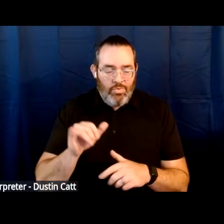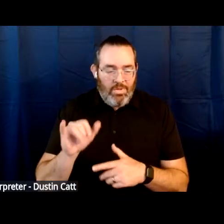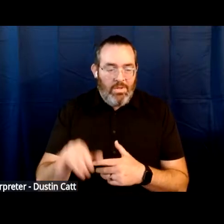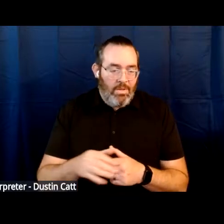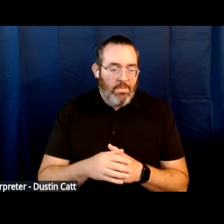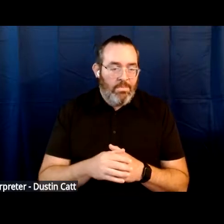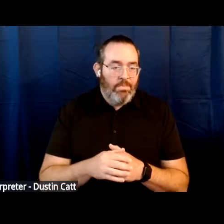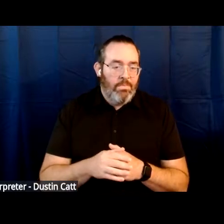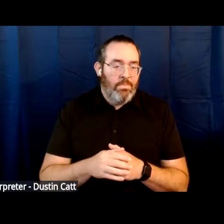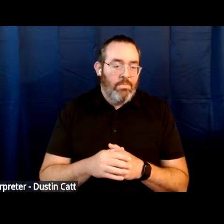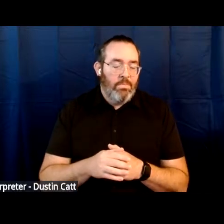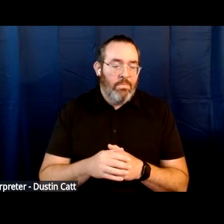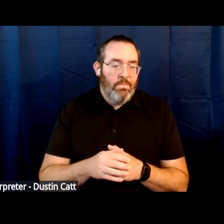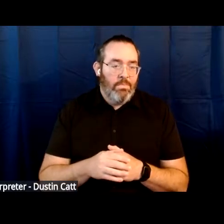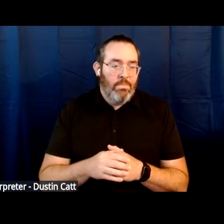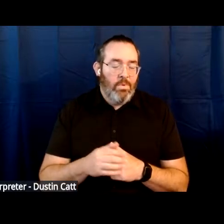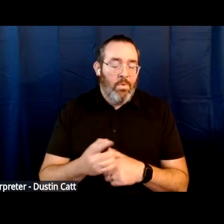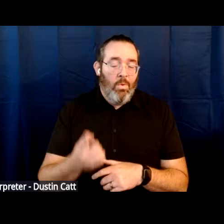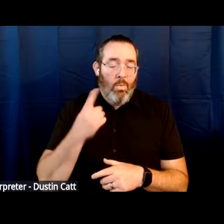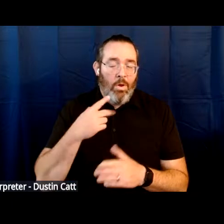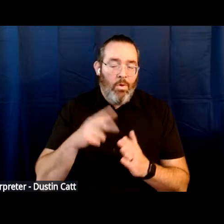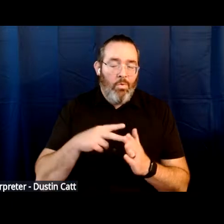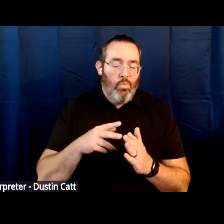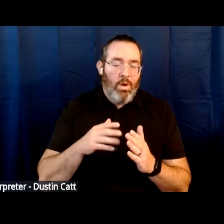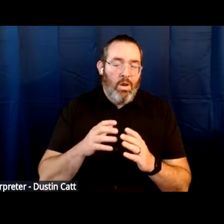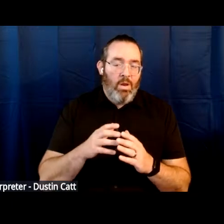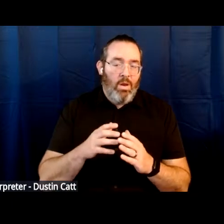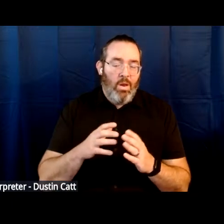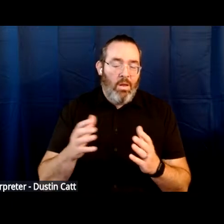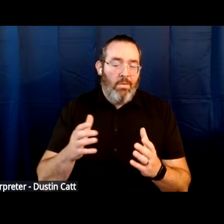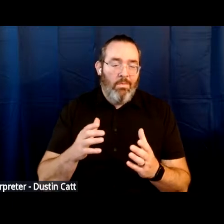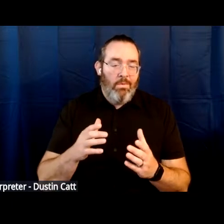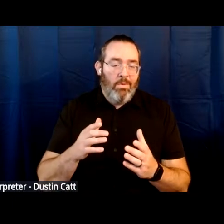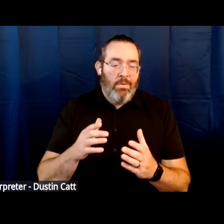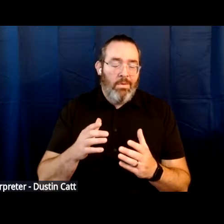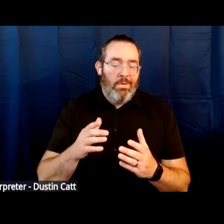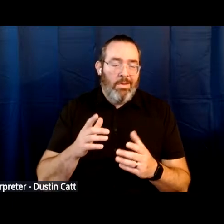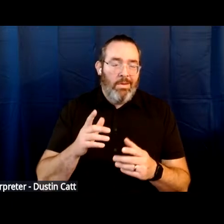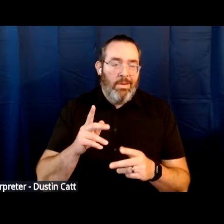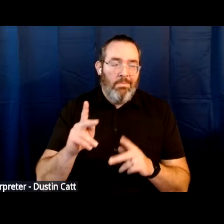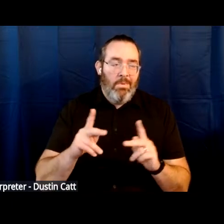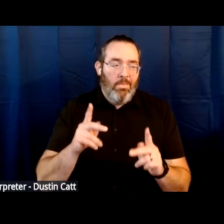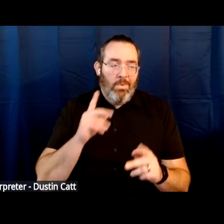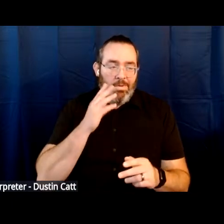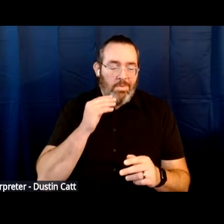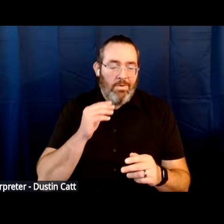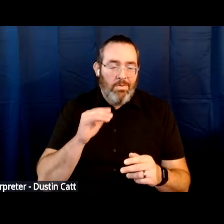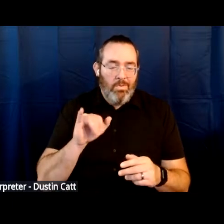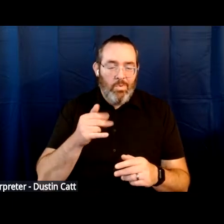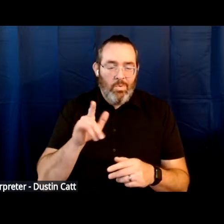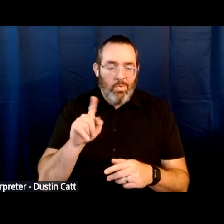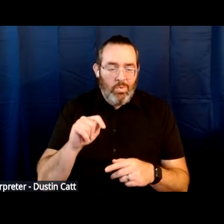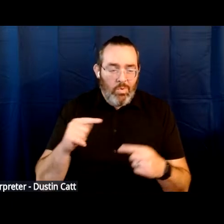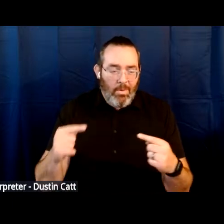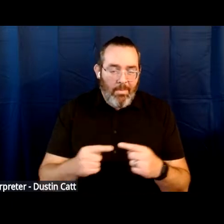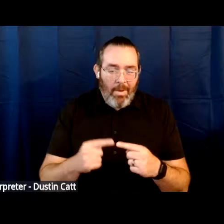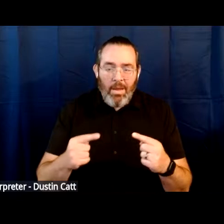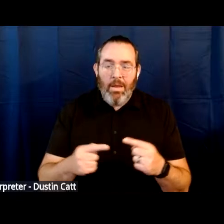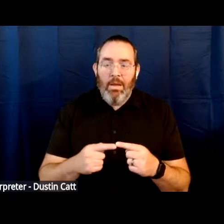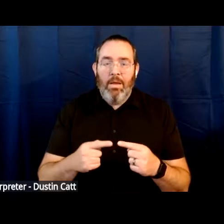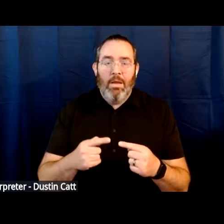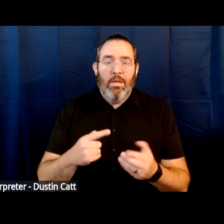And then the one that I read a lot about with Dupixent was people having extreme joint pain, sometimes having to be